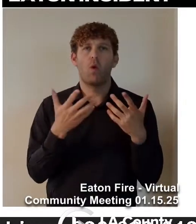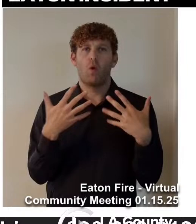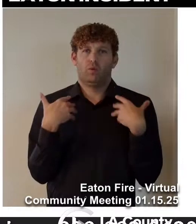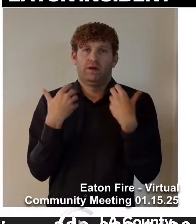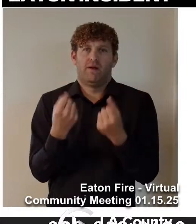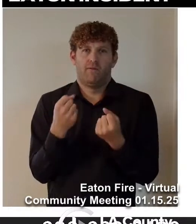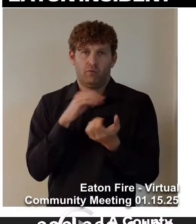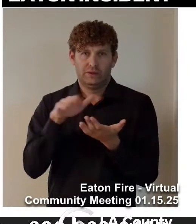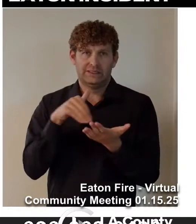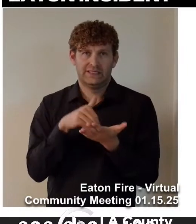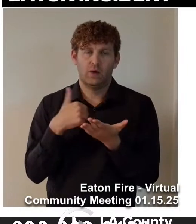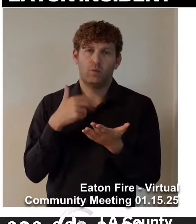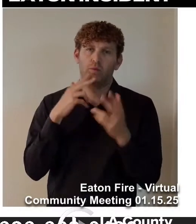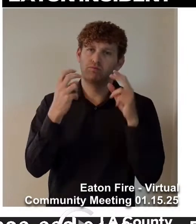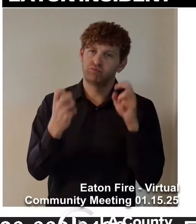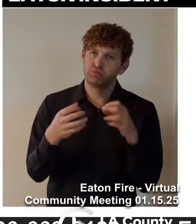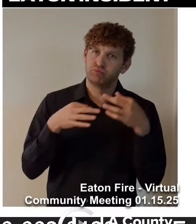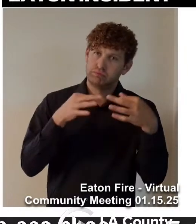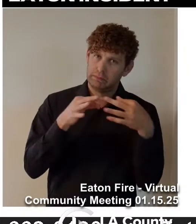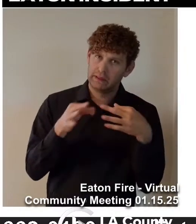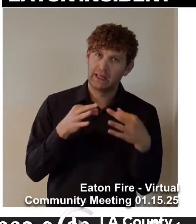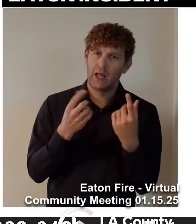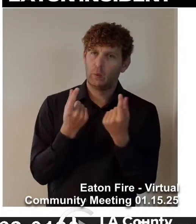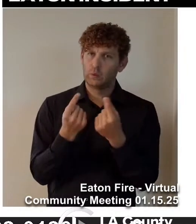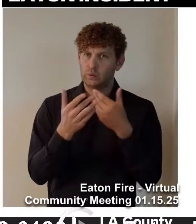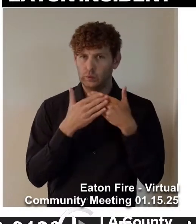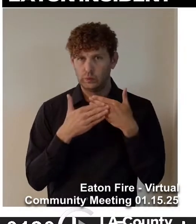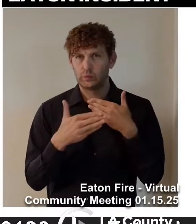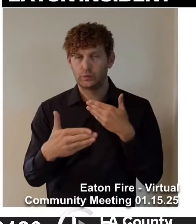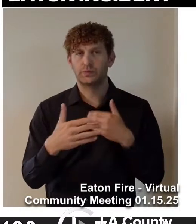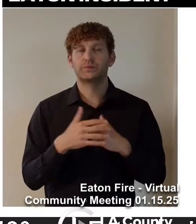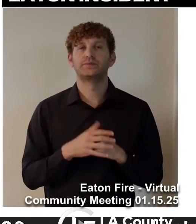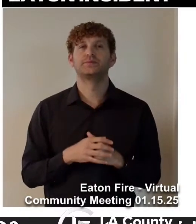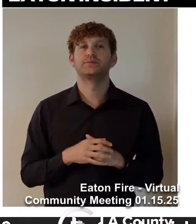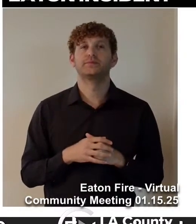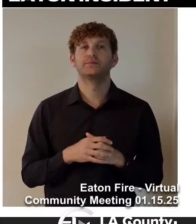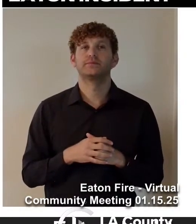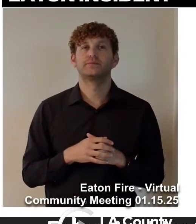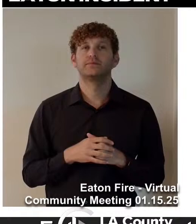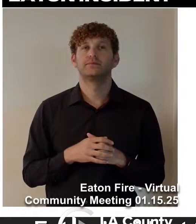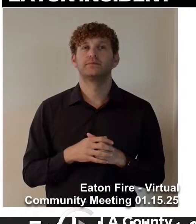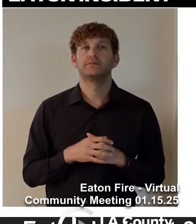you exactly what we need to move that forward. Also, you have a question about